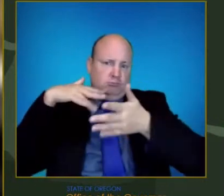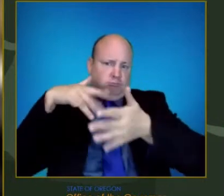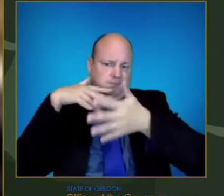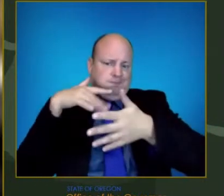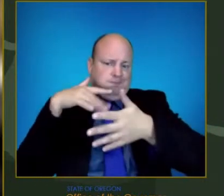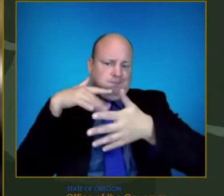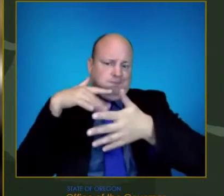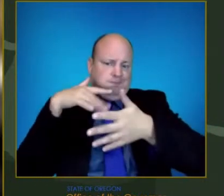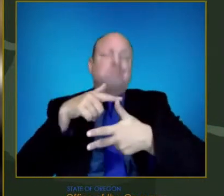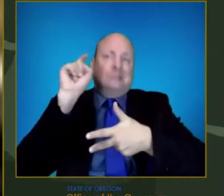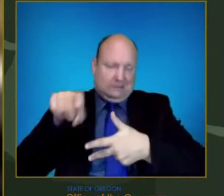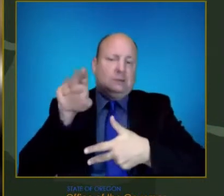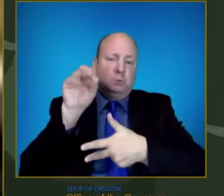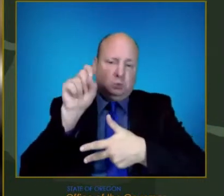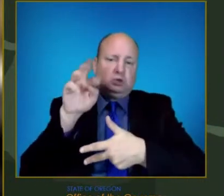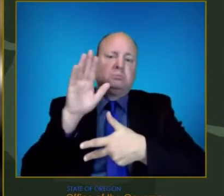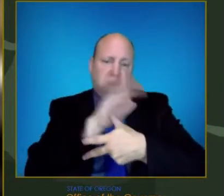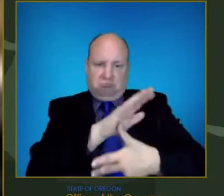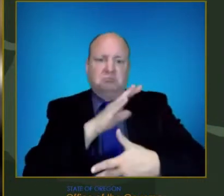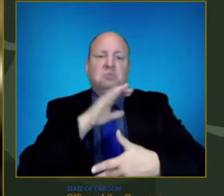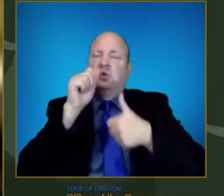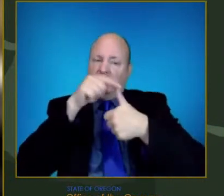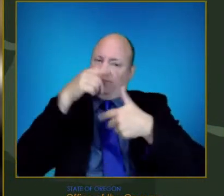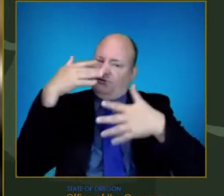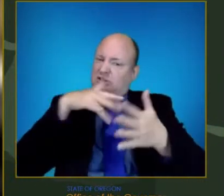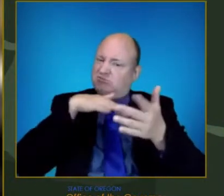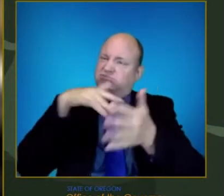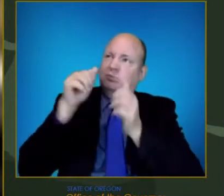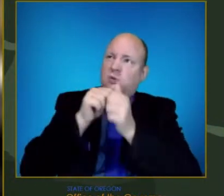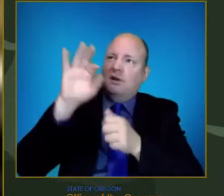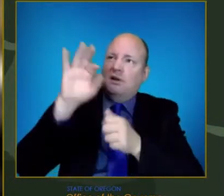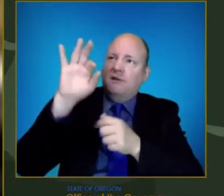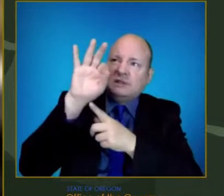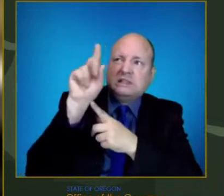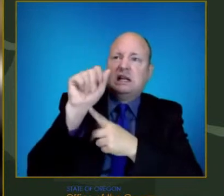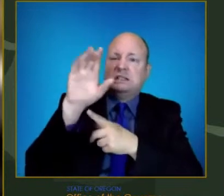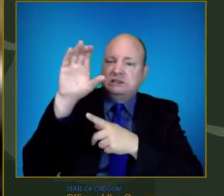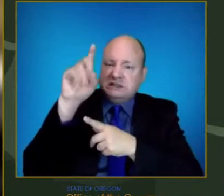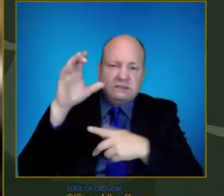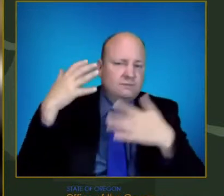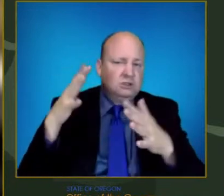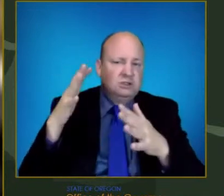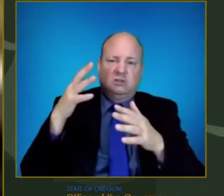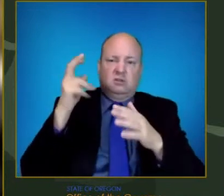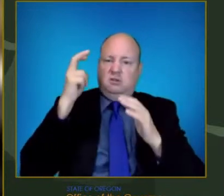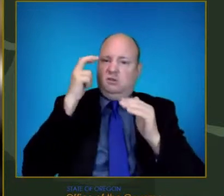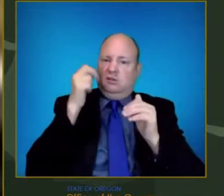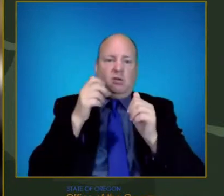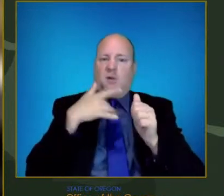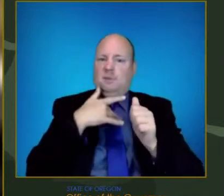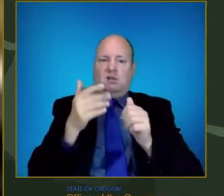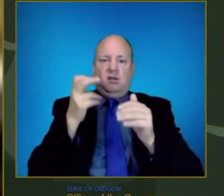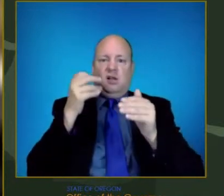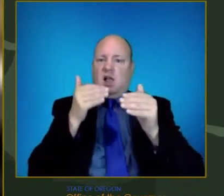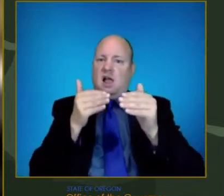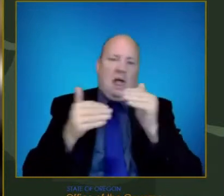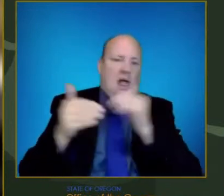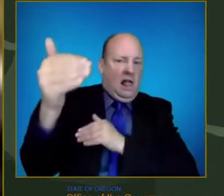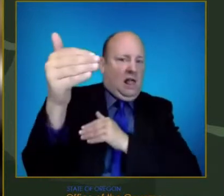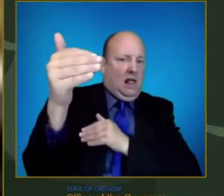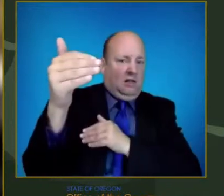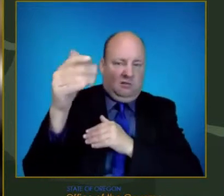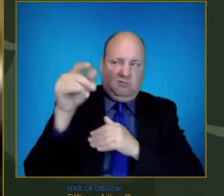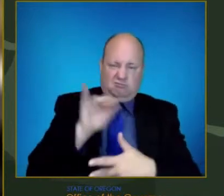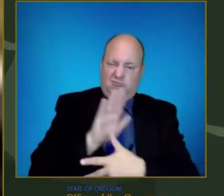FDA and CDC and other experts can review it. I believe that the Moderna and J&J